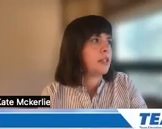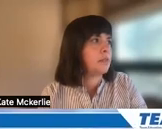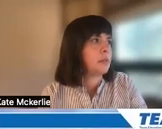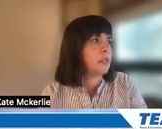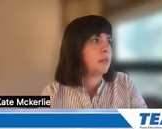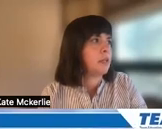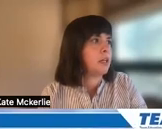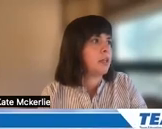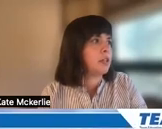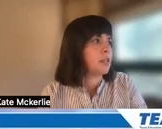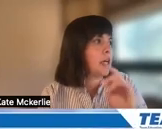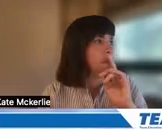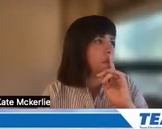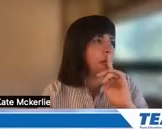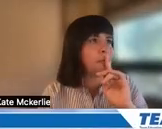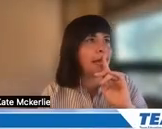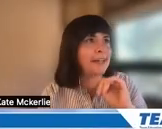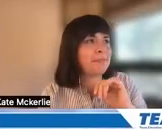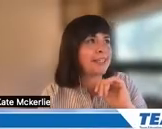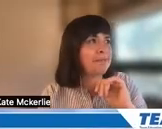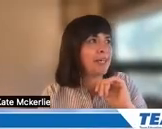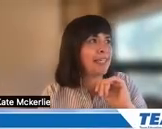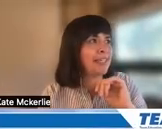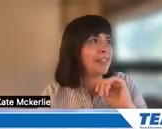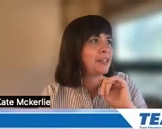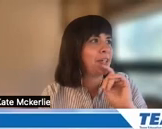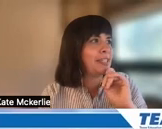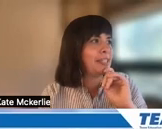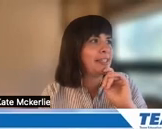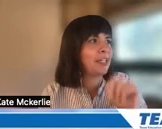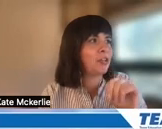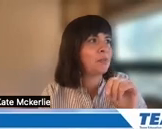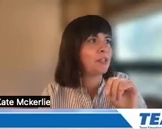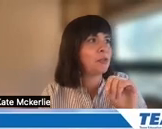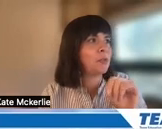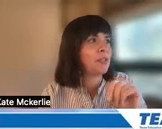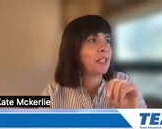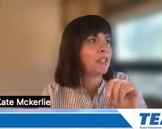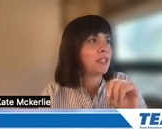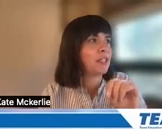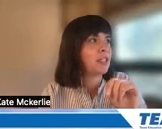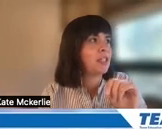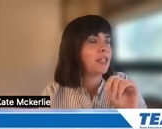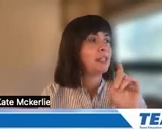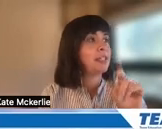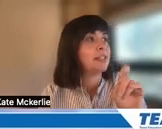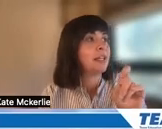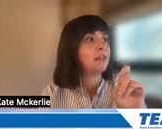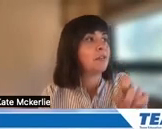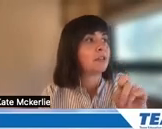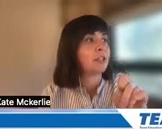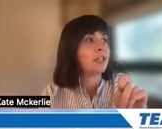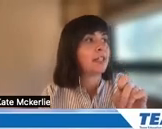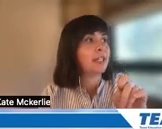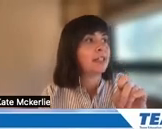I see there's been a couple others that might have been added by somebody. So I see the state homeless coordinator. I see the